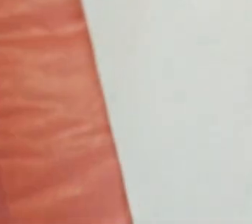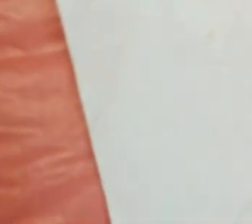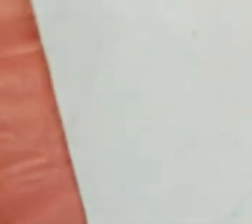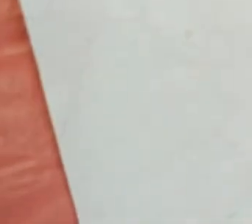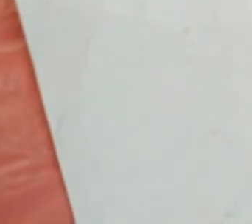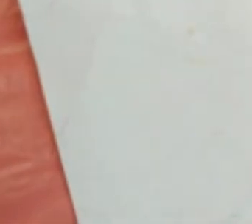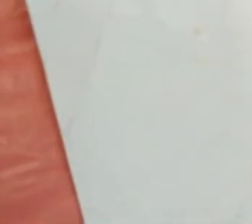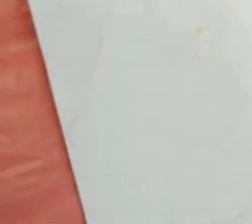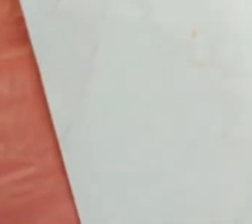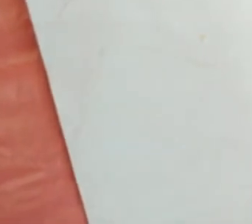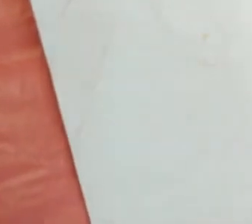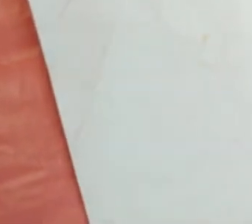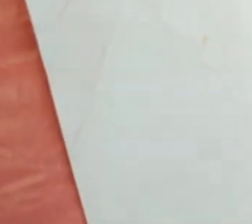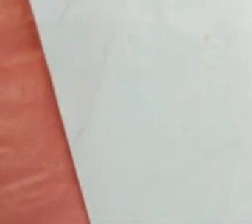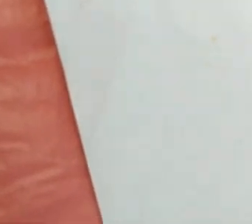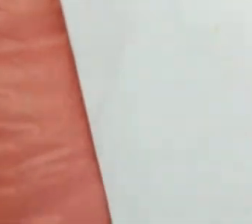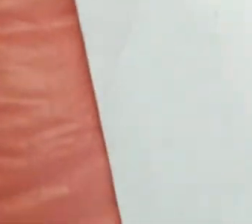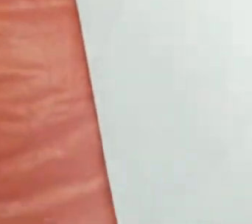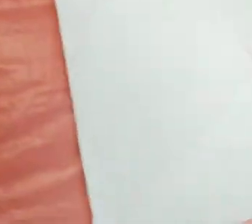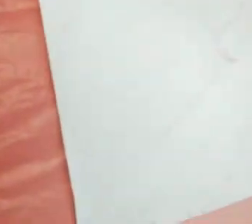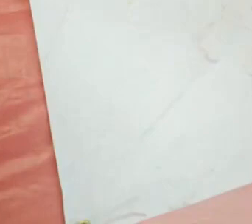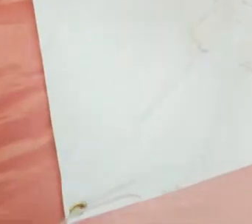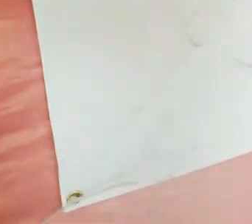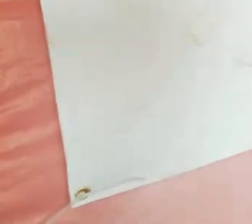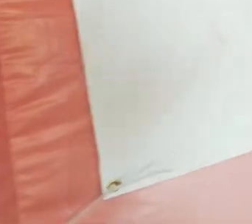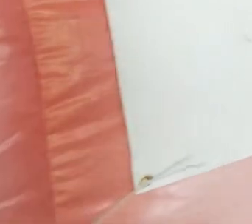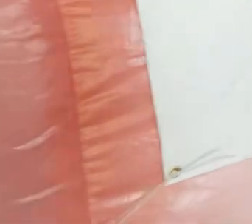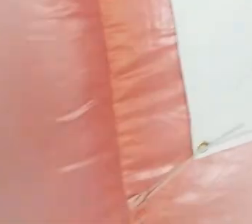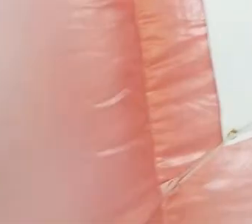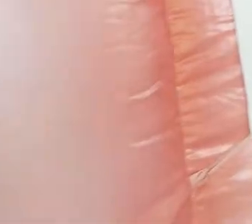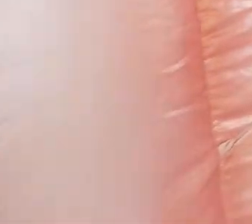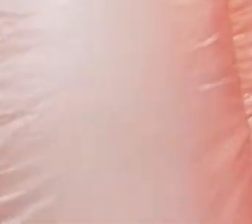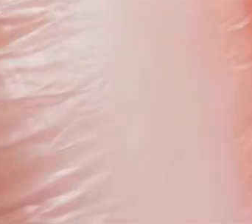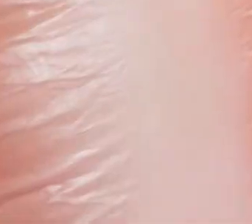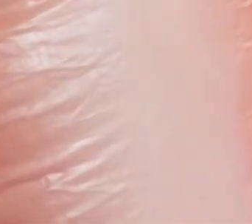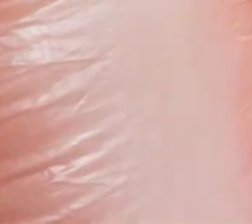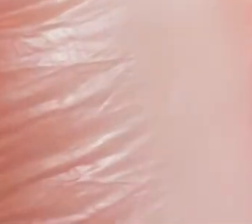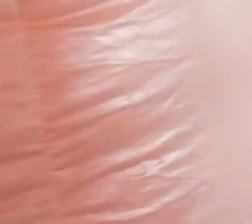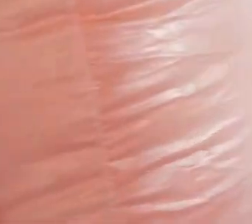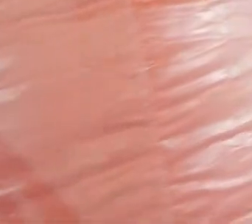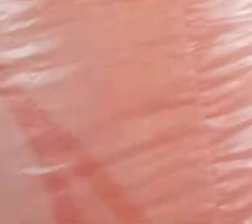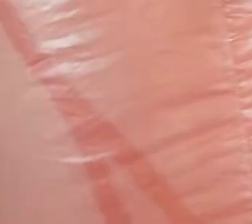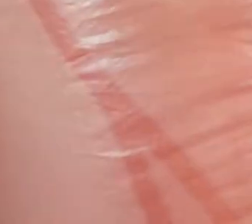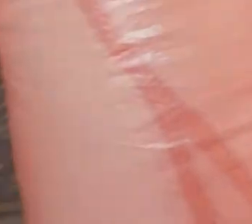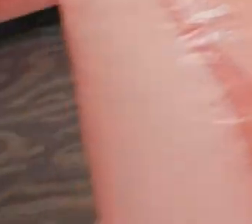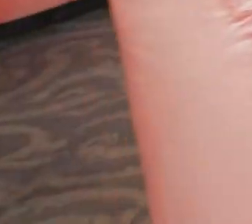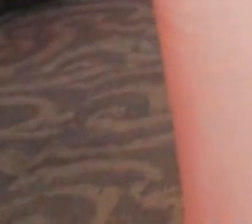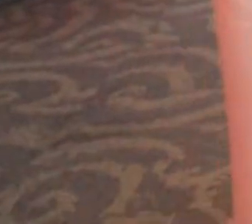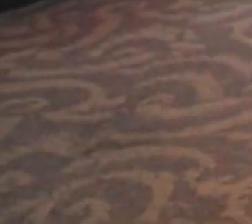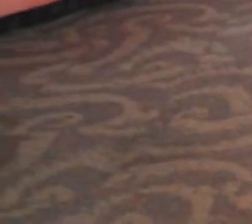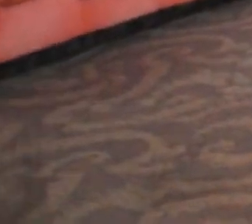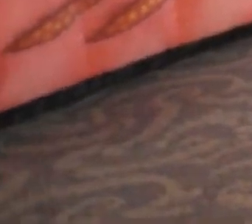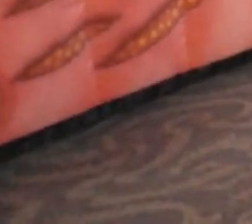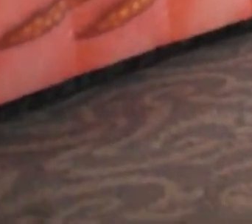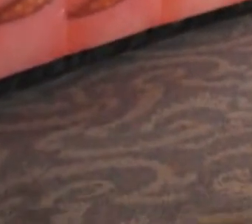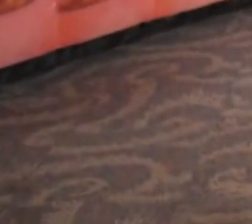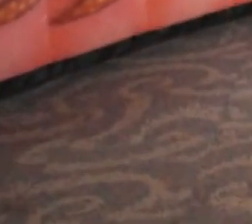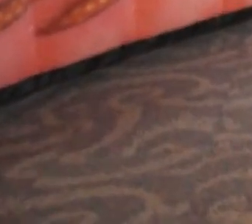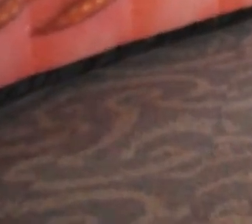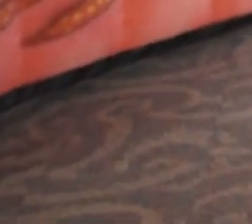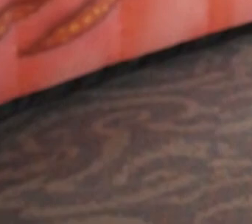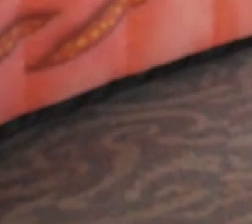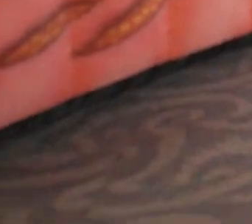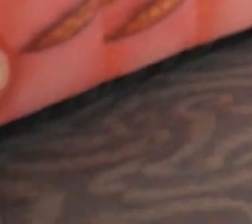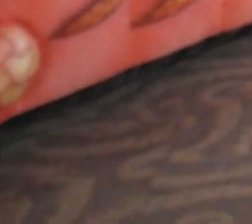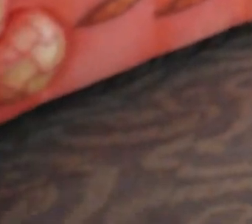original stolen colon. We're going to get to the backstory in that a little bit later in this broadcast. But first, let me show you how